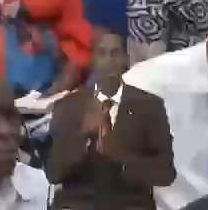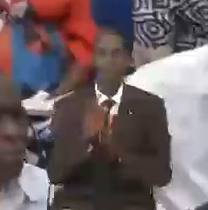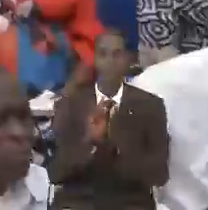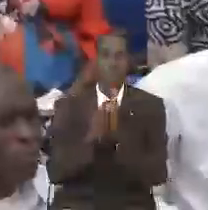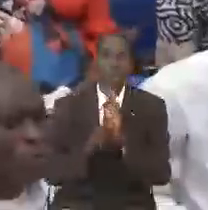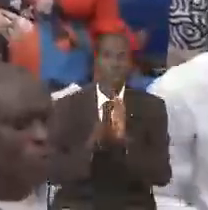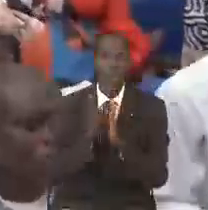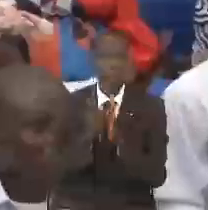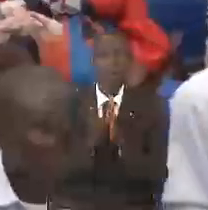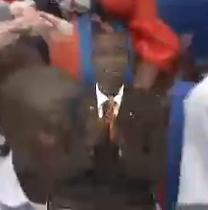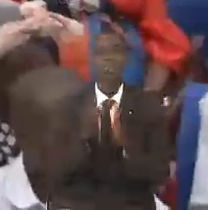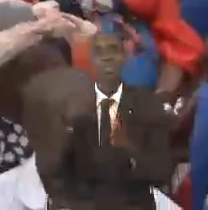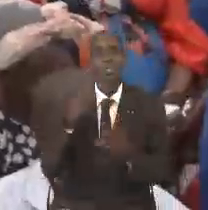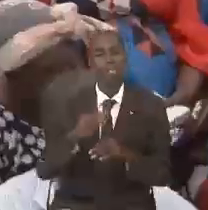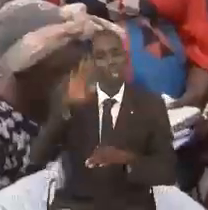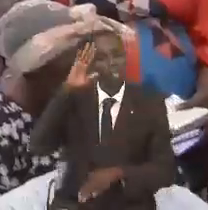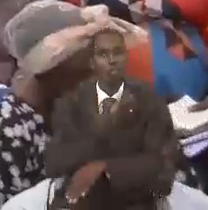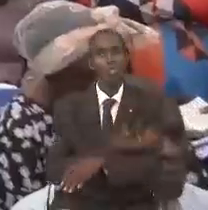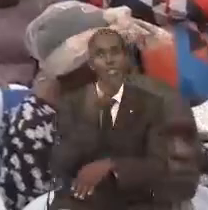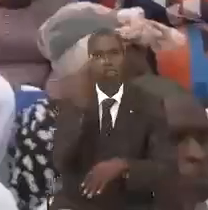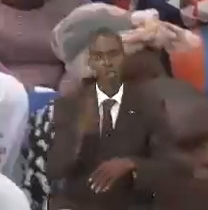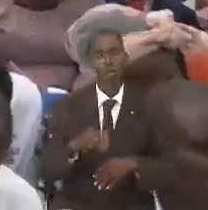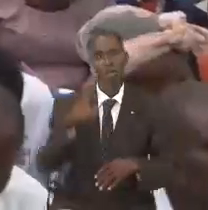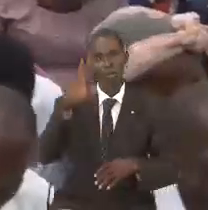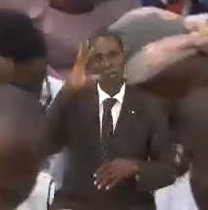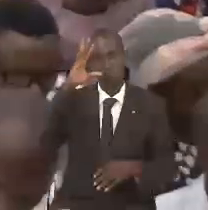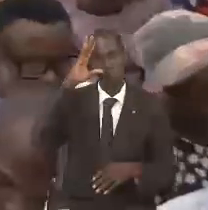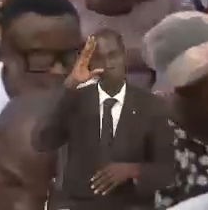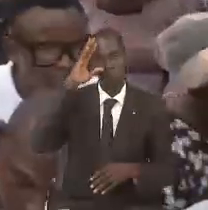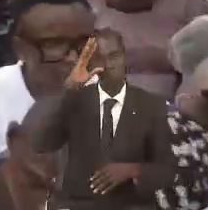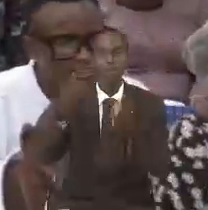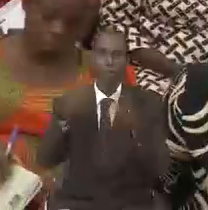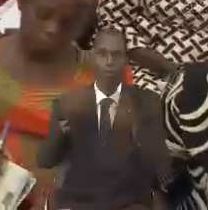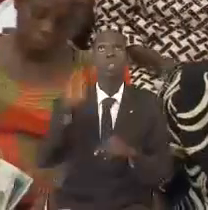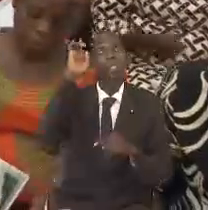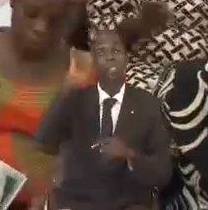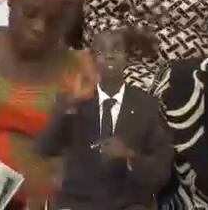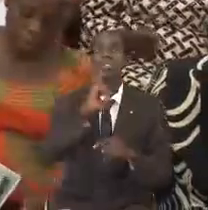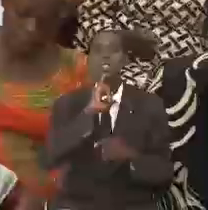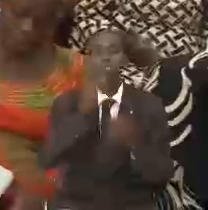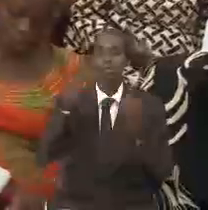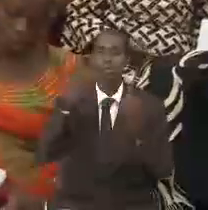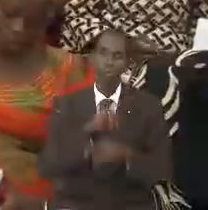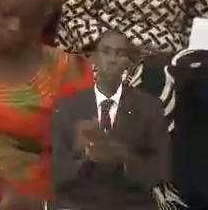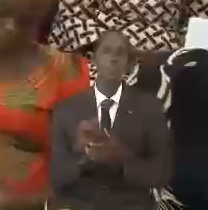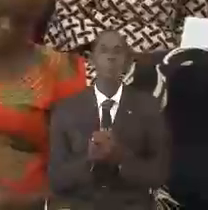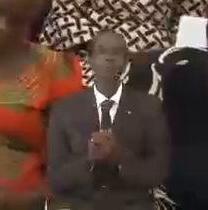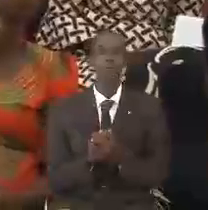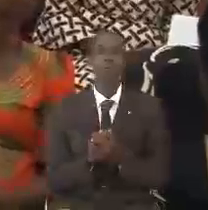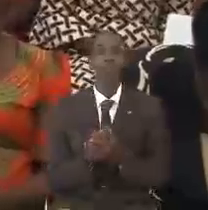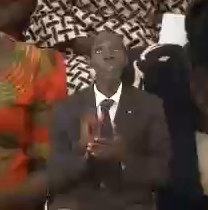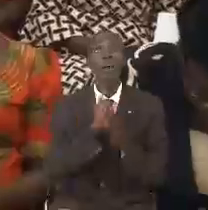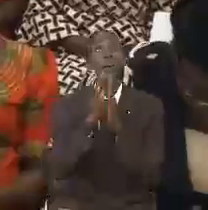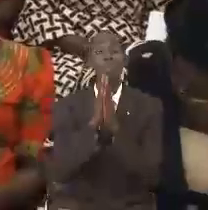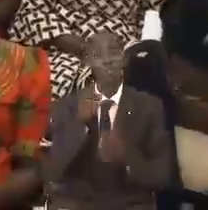of Man cometh. He's coming. I said it's coming. I pray you'll be